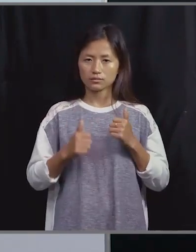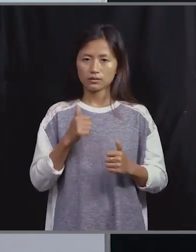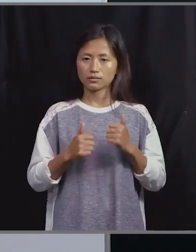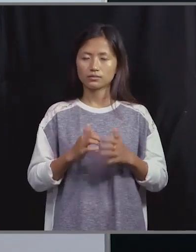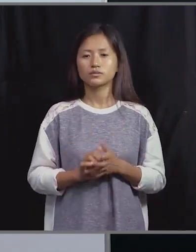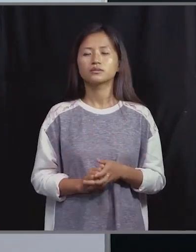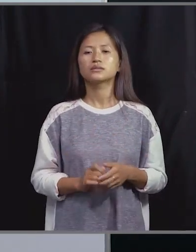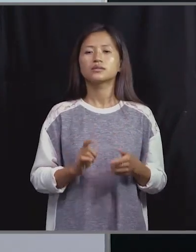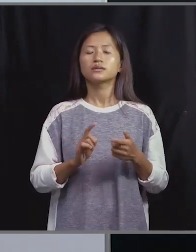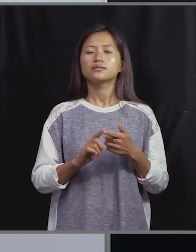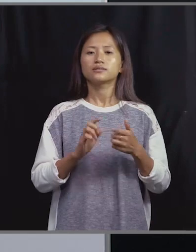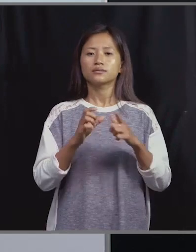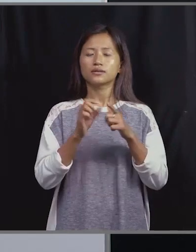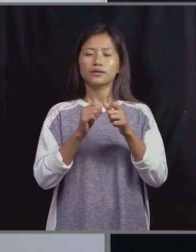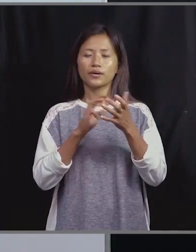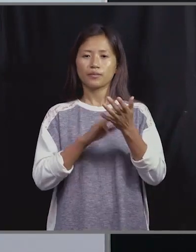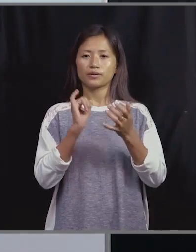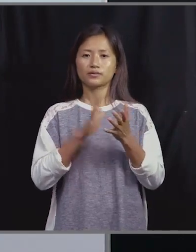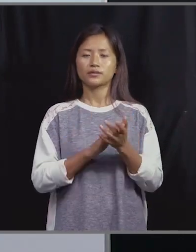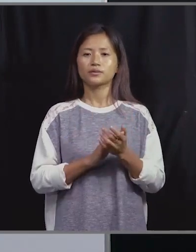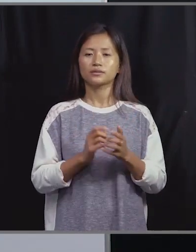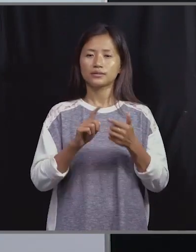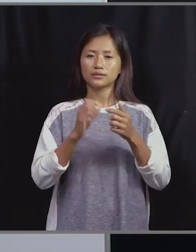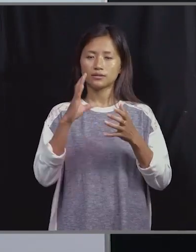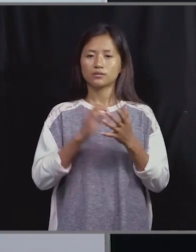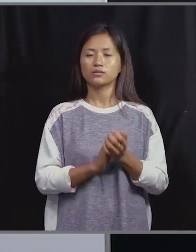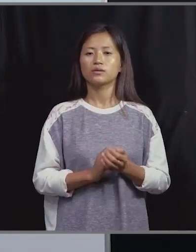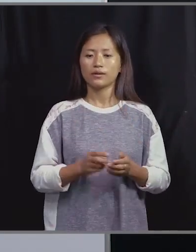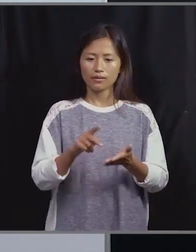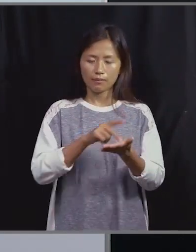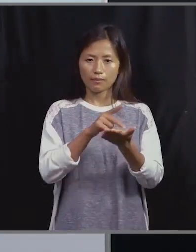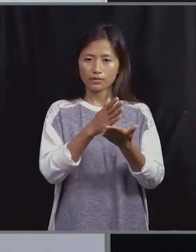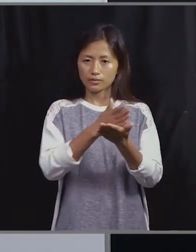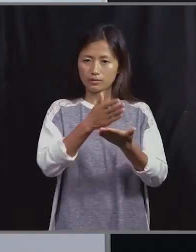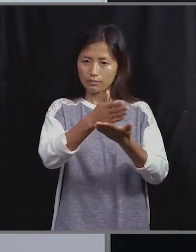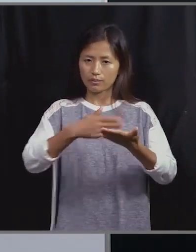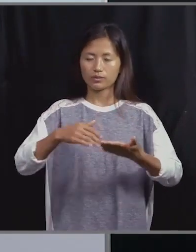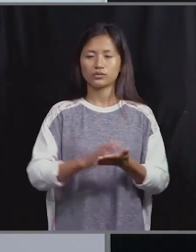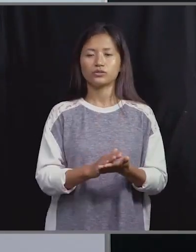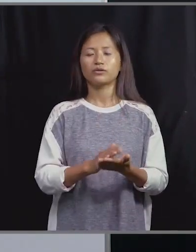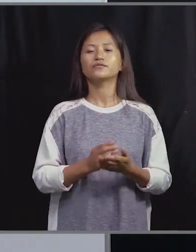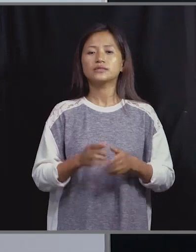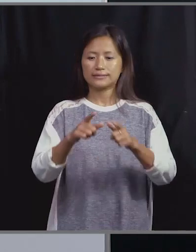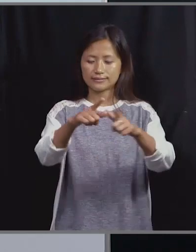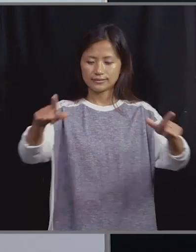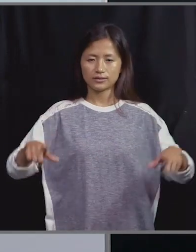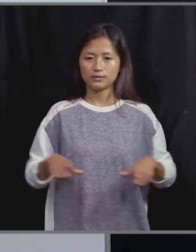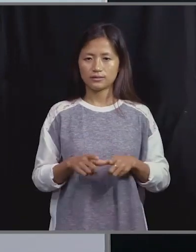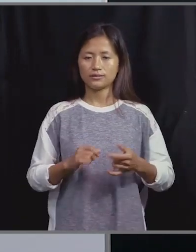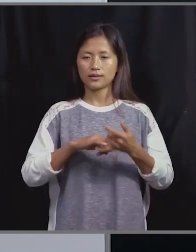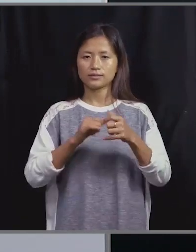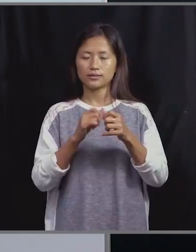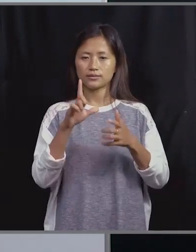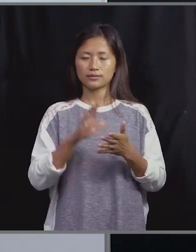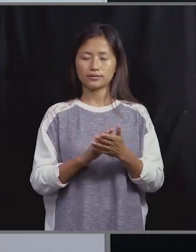Damin-e-Ko? So Damin-e-Ko is a part of the land or a portion of the land where the Santals were given